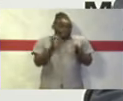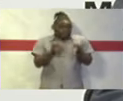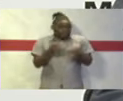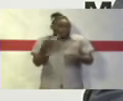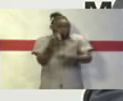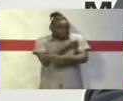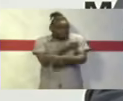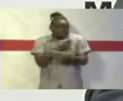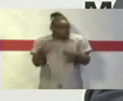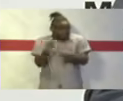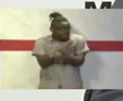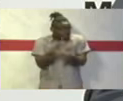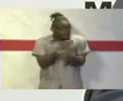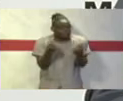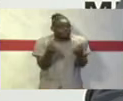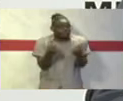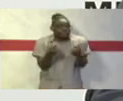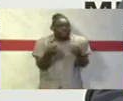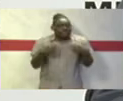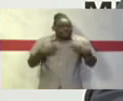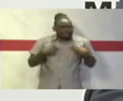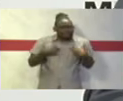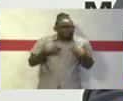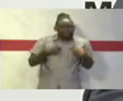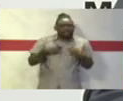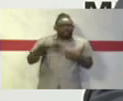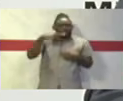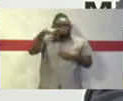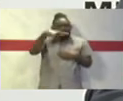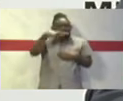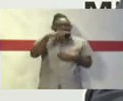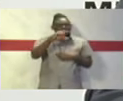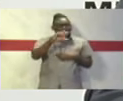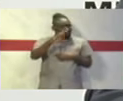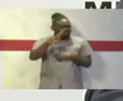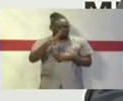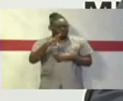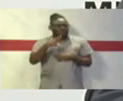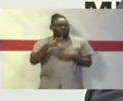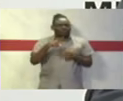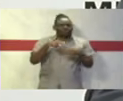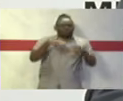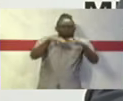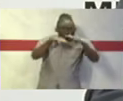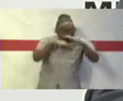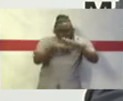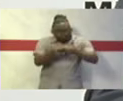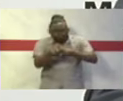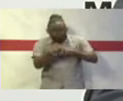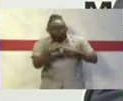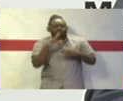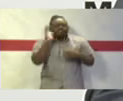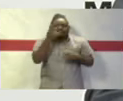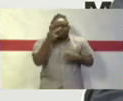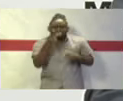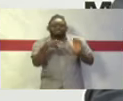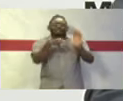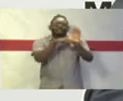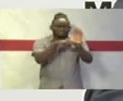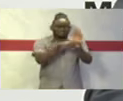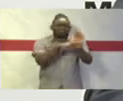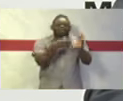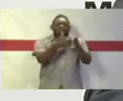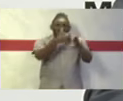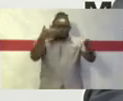know, they still have to have PCR prior to entry into the country, so they would have been negative before coming into the country. Just to give you